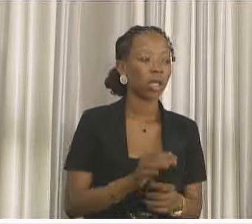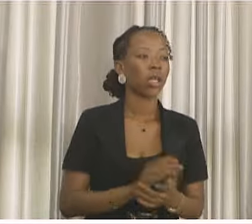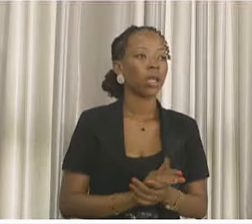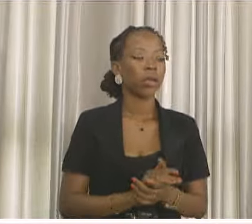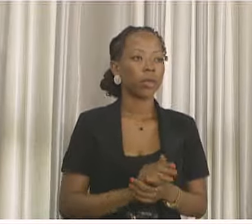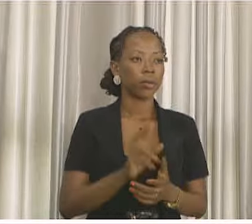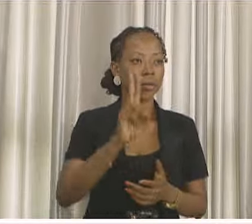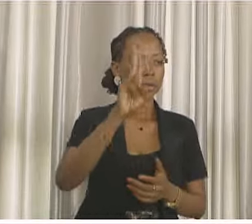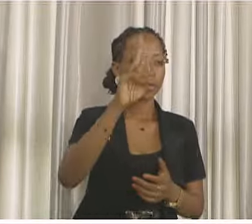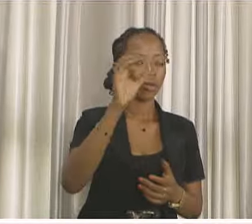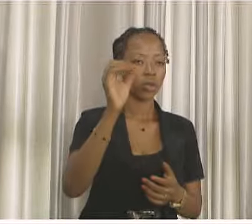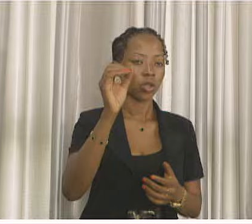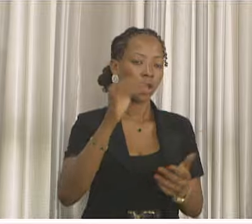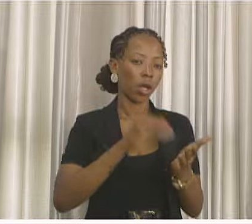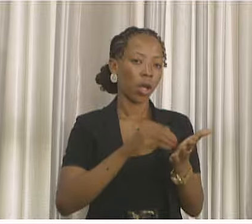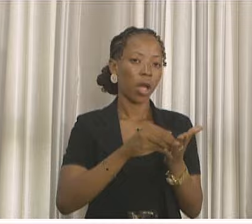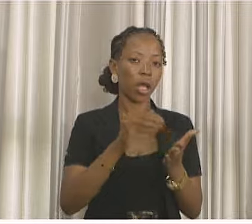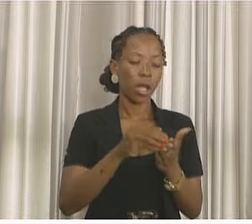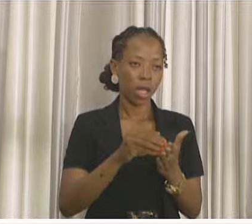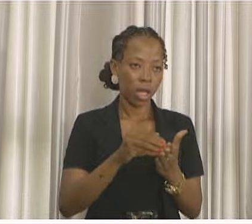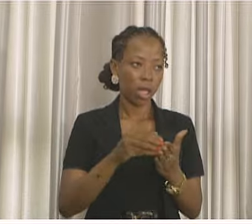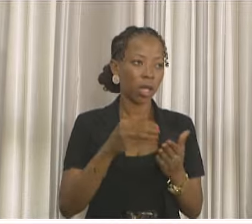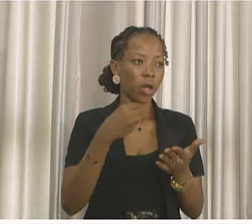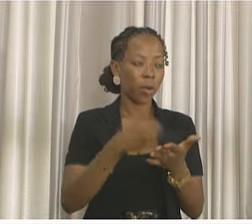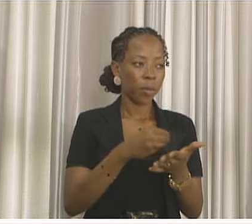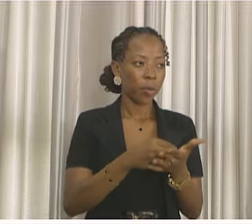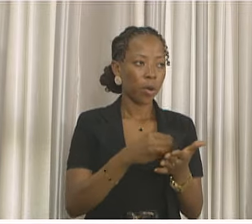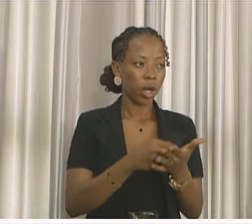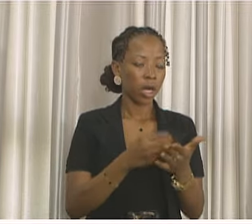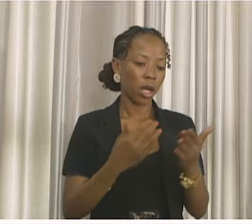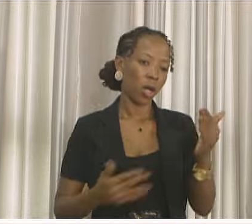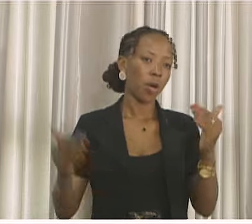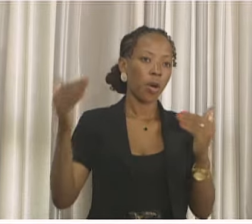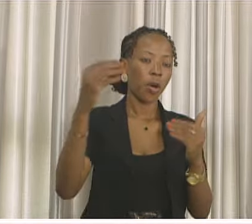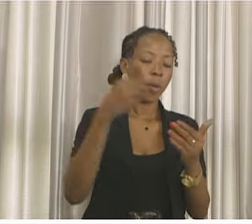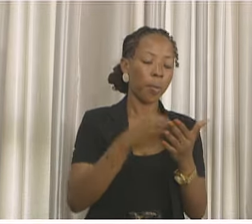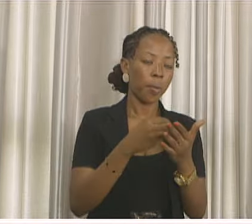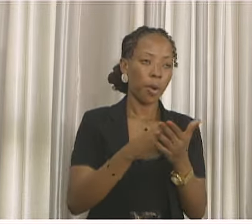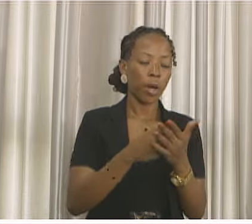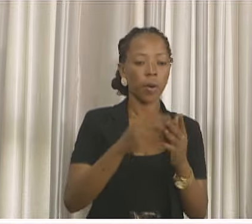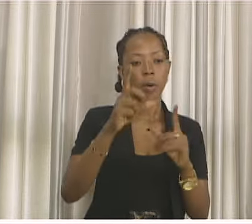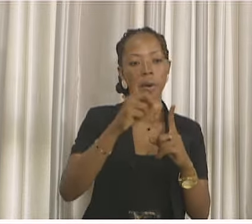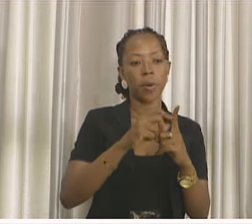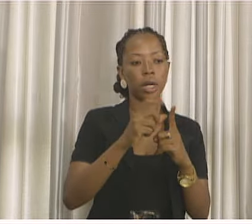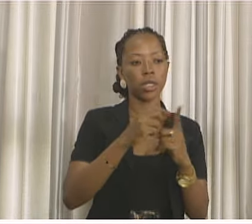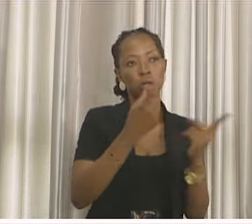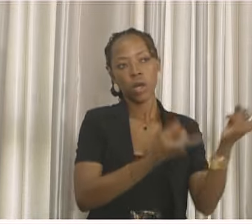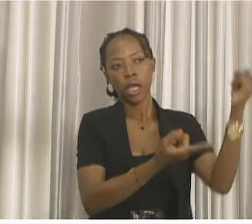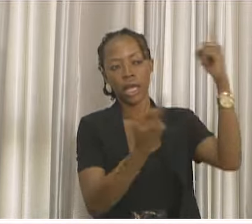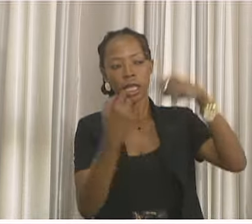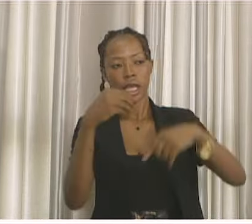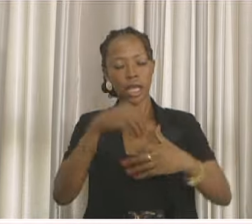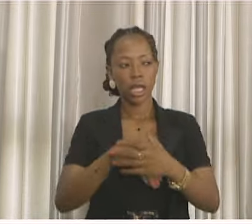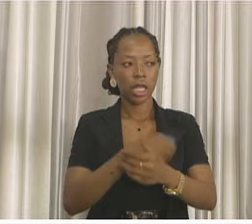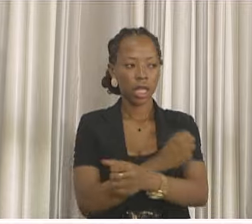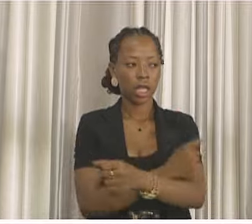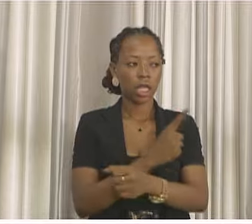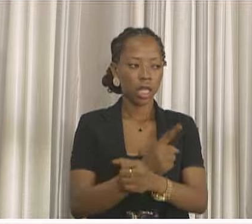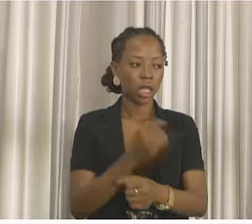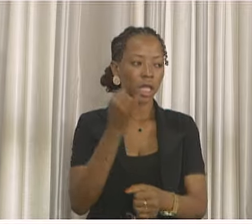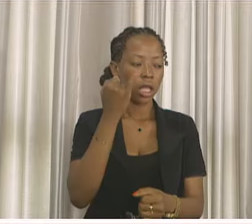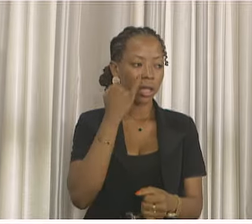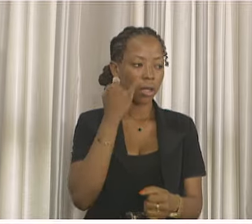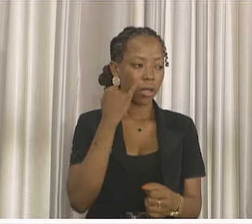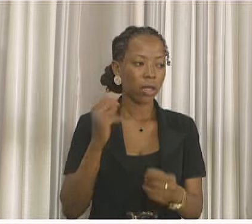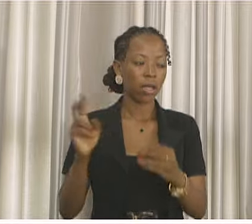to $300 million worth of rice annually. Now, if we go into